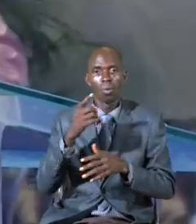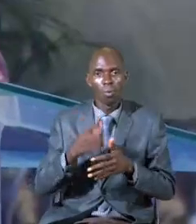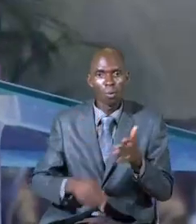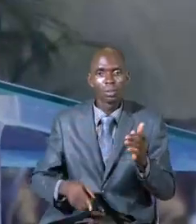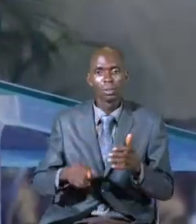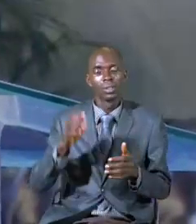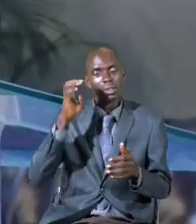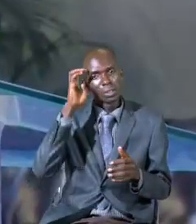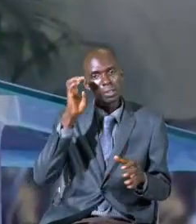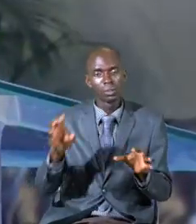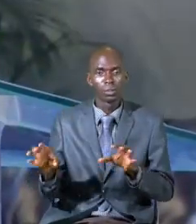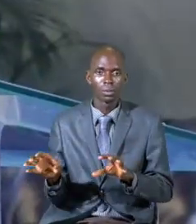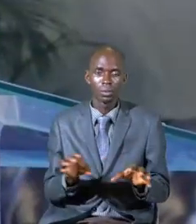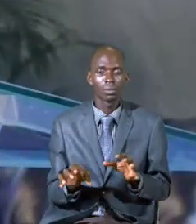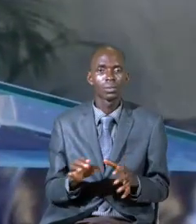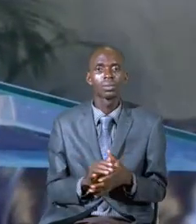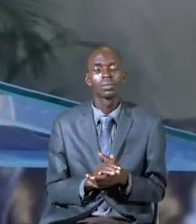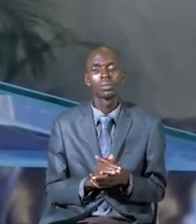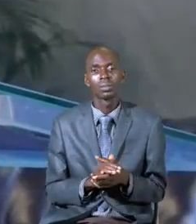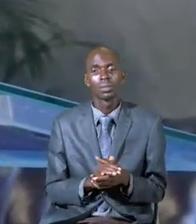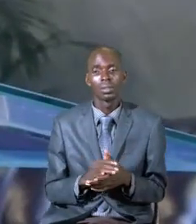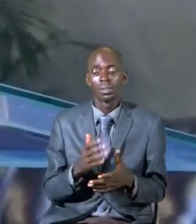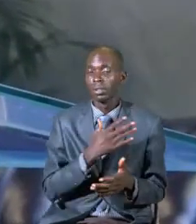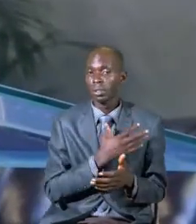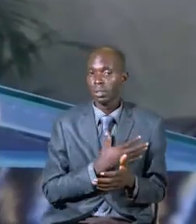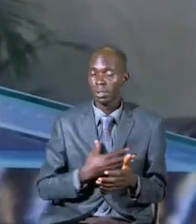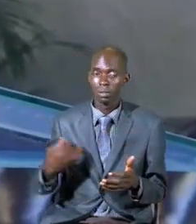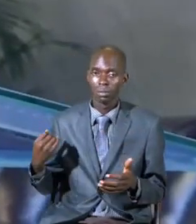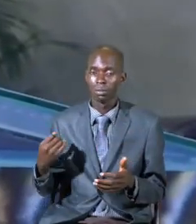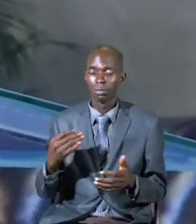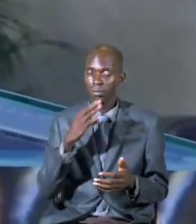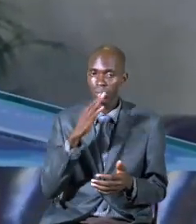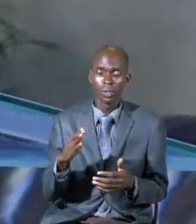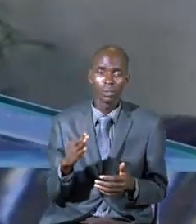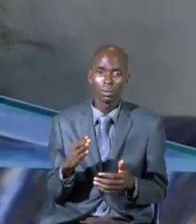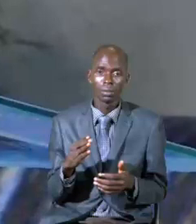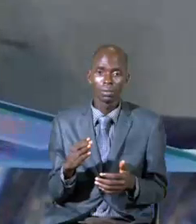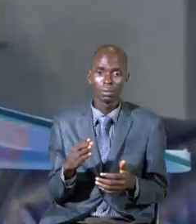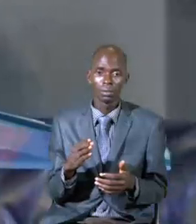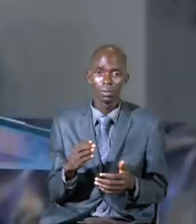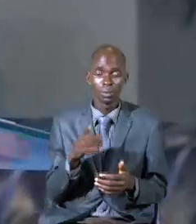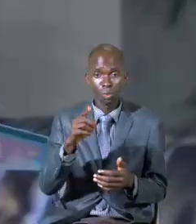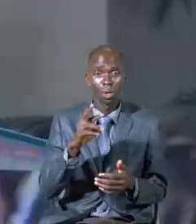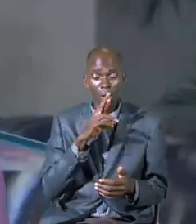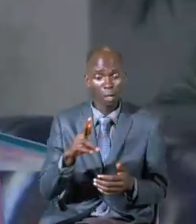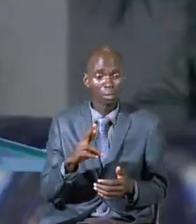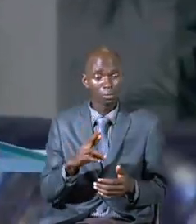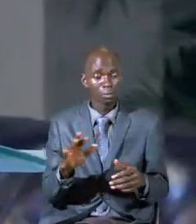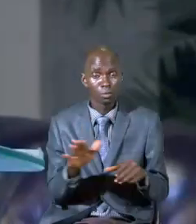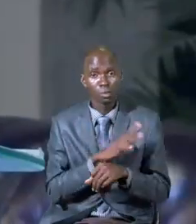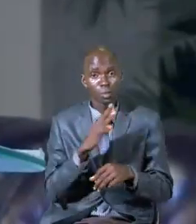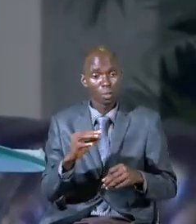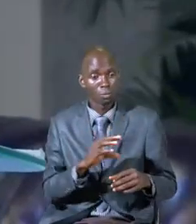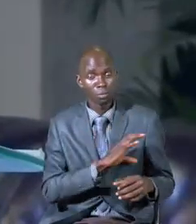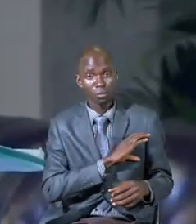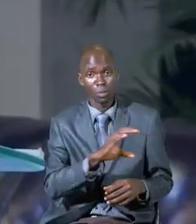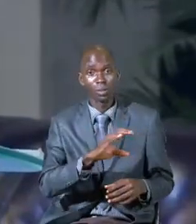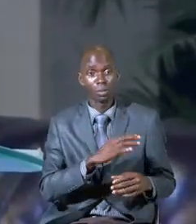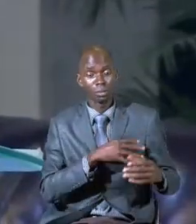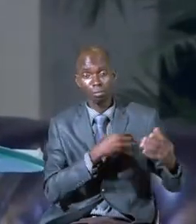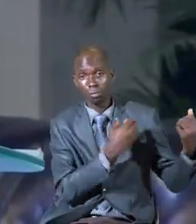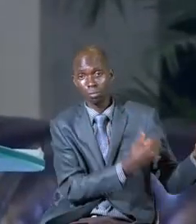I'm courageous. Do something with that courage. I'm loving. Do something with